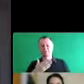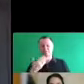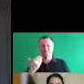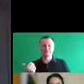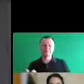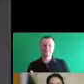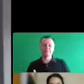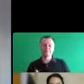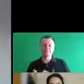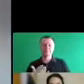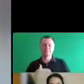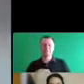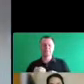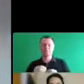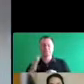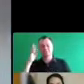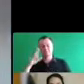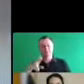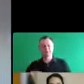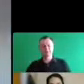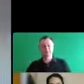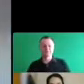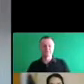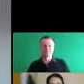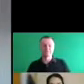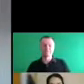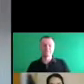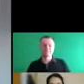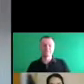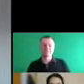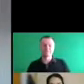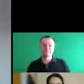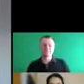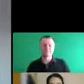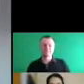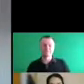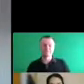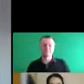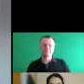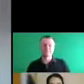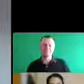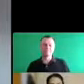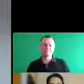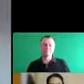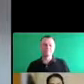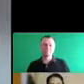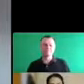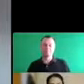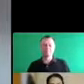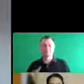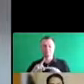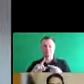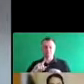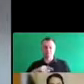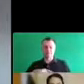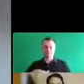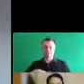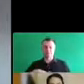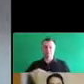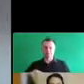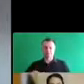to spend time with your parents. And but I was aware that, you know, I'm pregnant. There's this